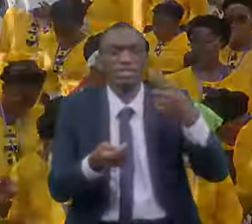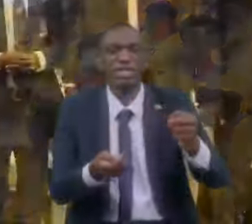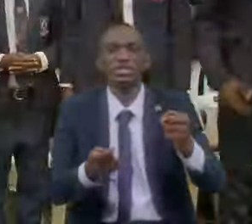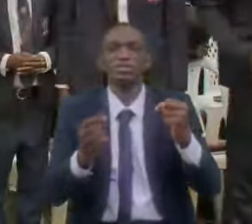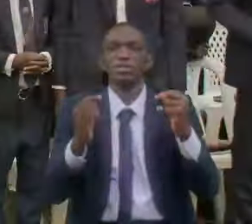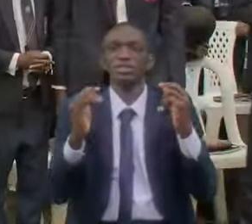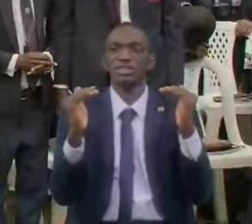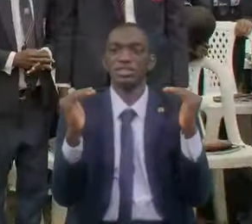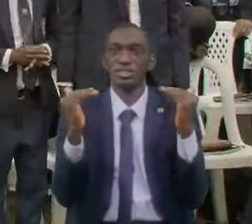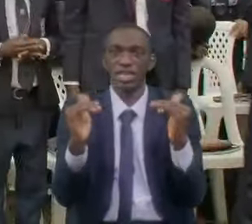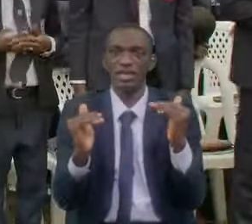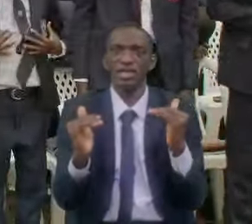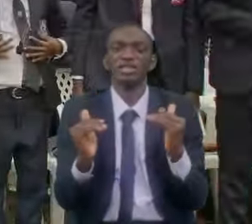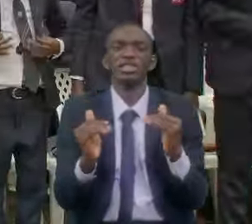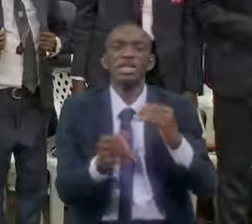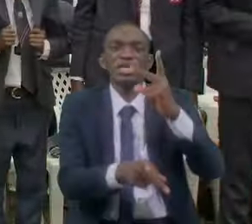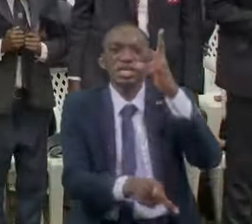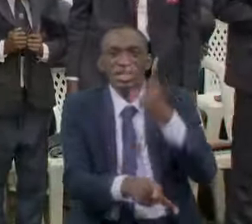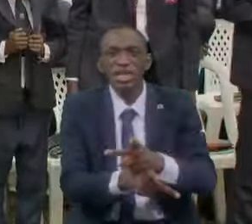Keep the faith.